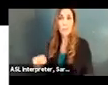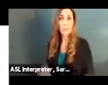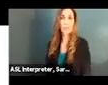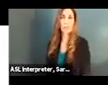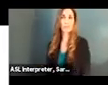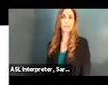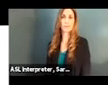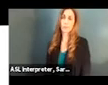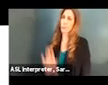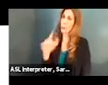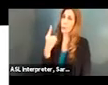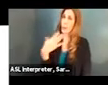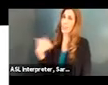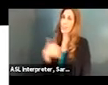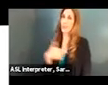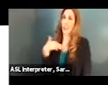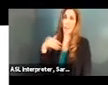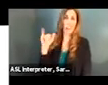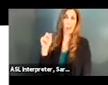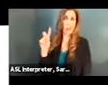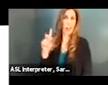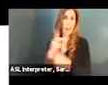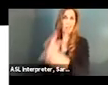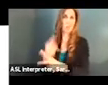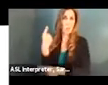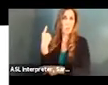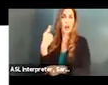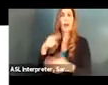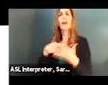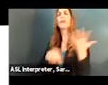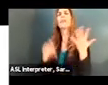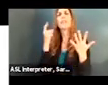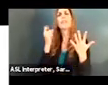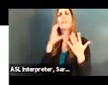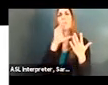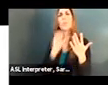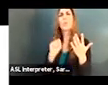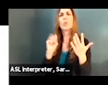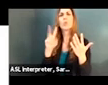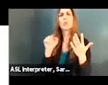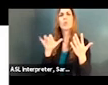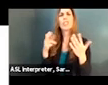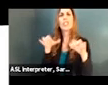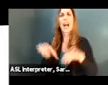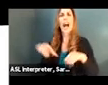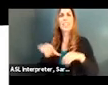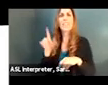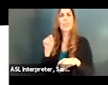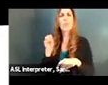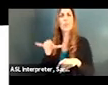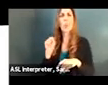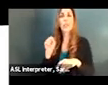iPads are just one of the things we have to lend. We did get rid of all of our switch activated toys that were